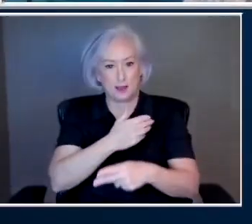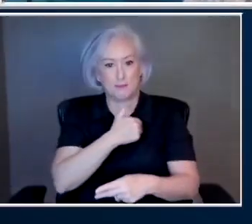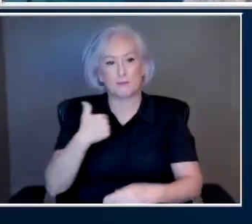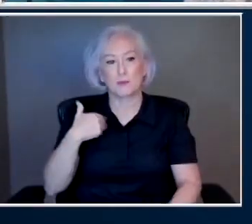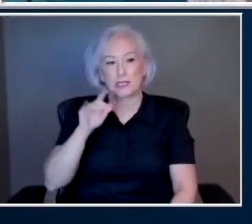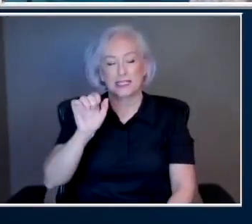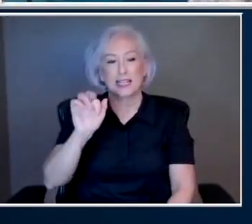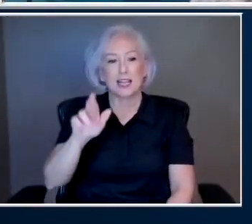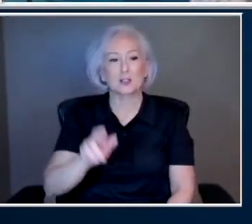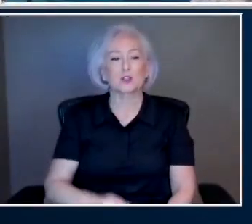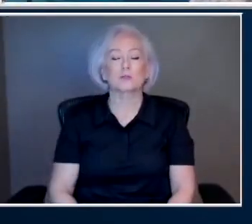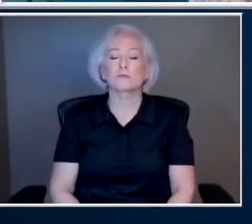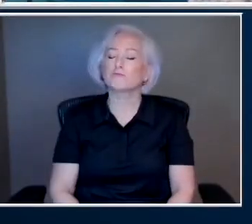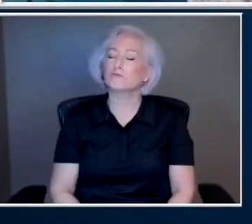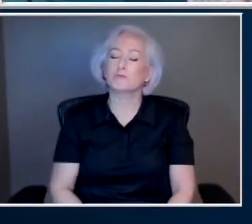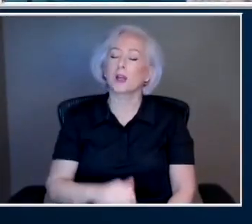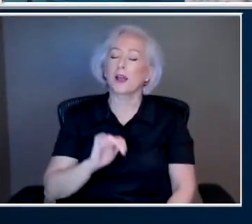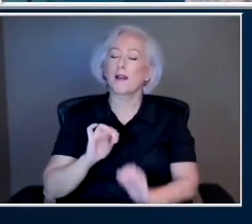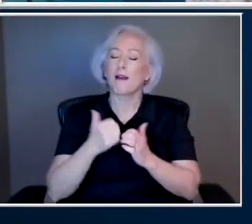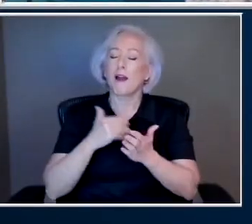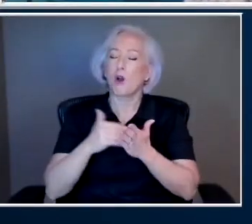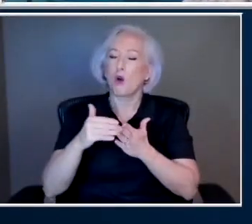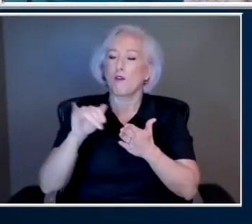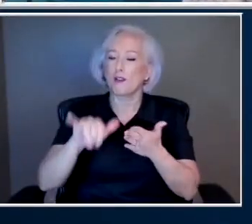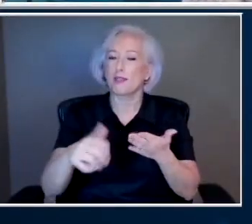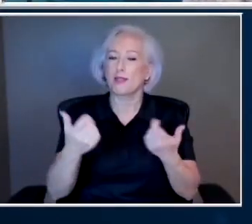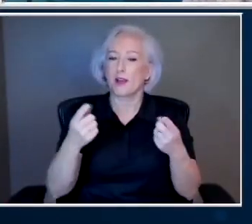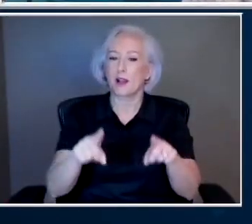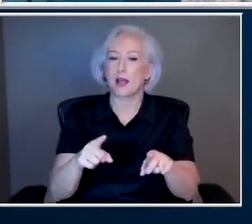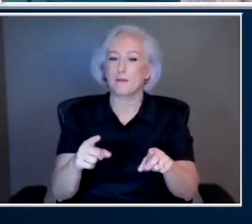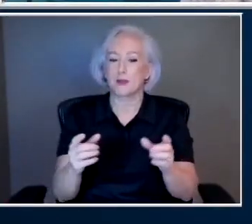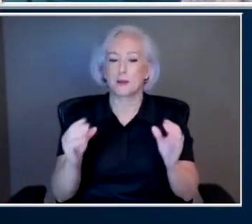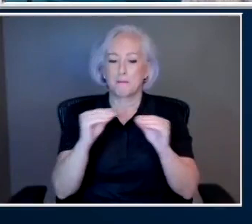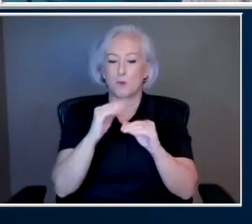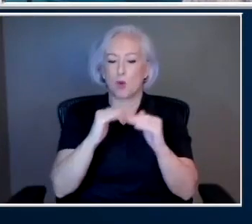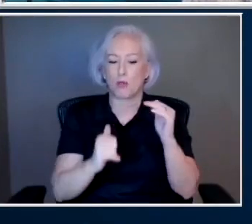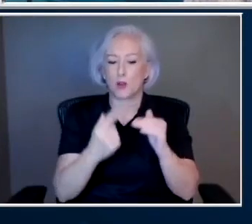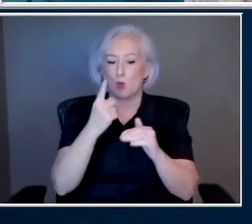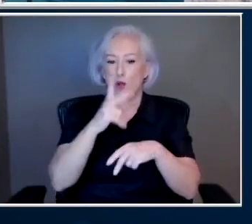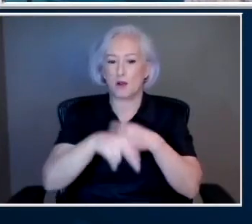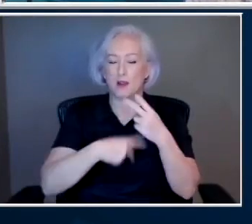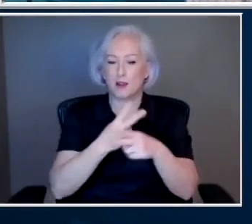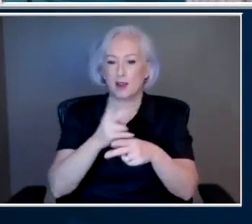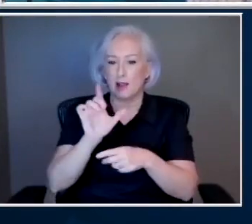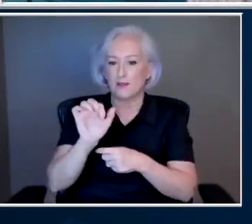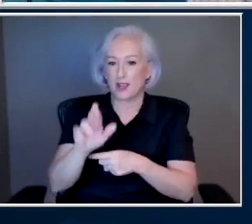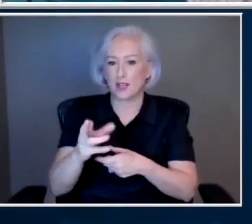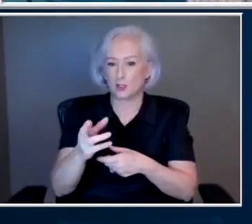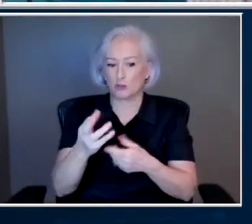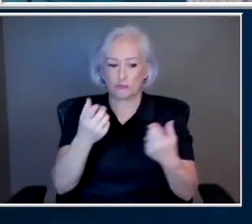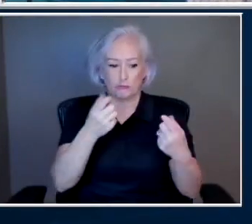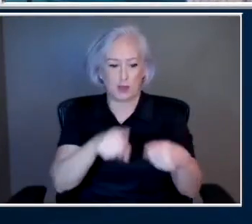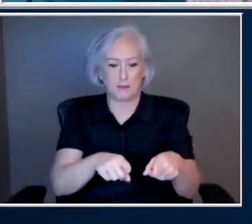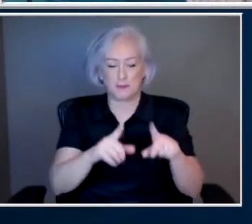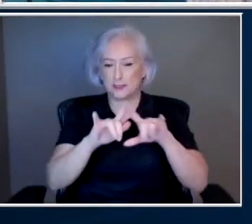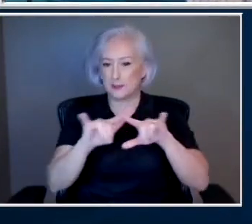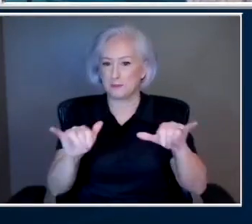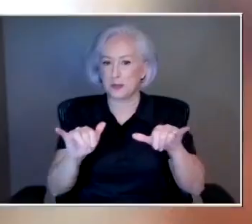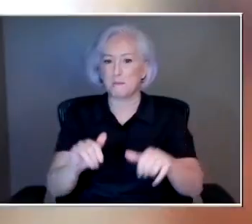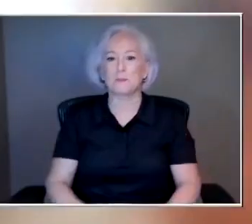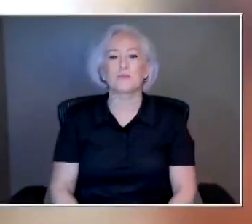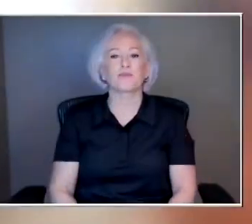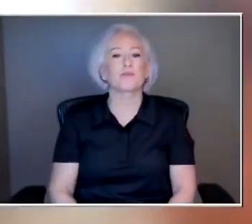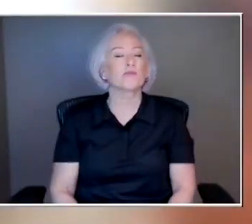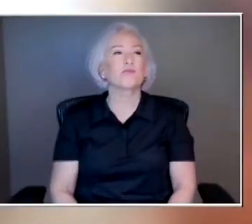But Dr. Sharma, how often does that happen, to have 2 different types of cancer going on at the same time? It's not